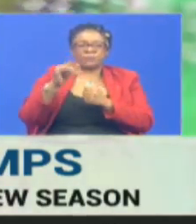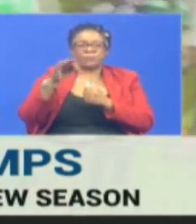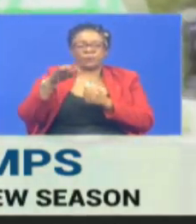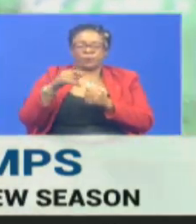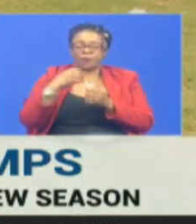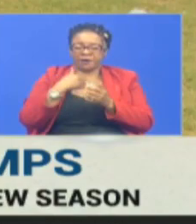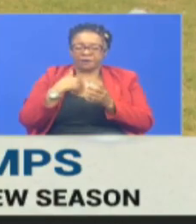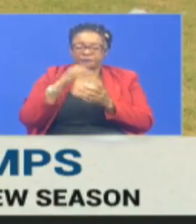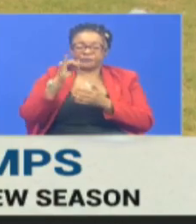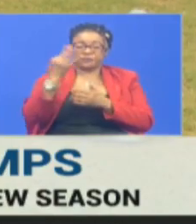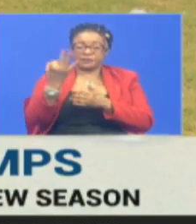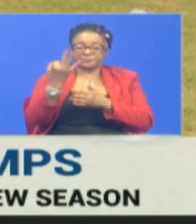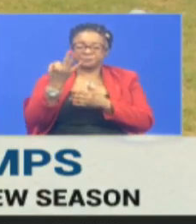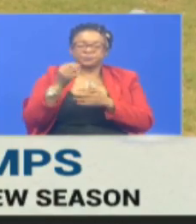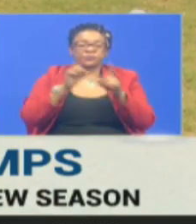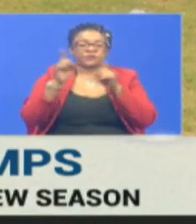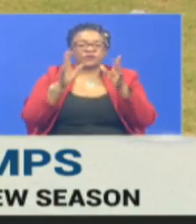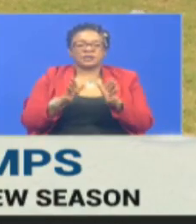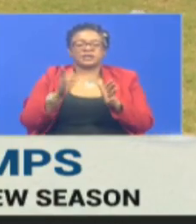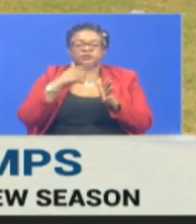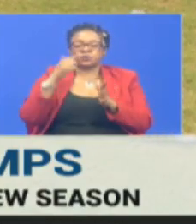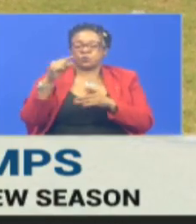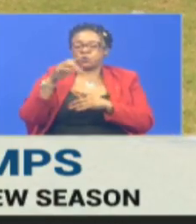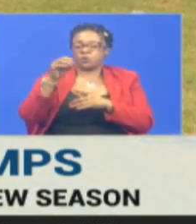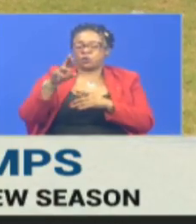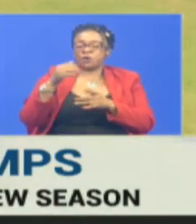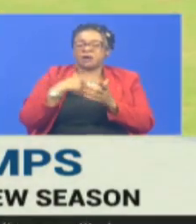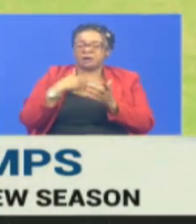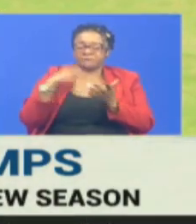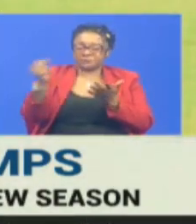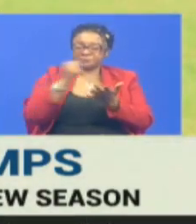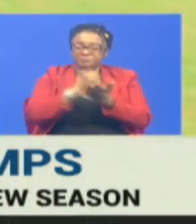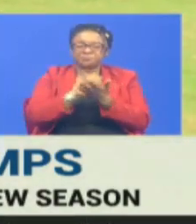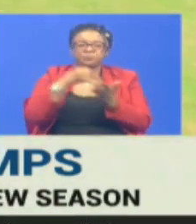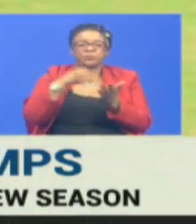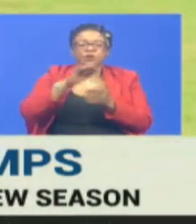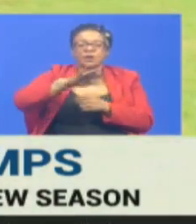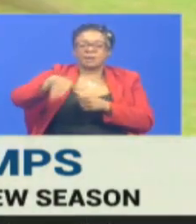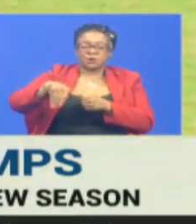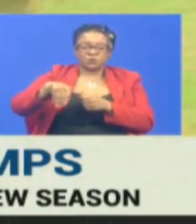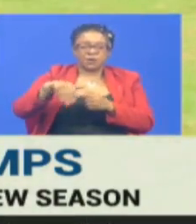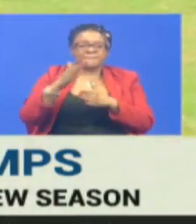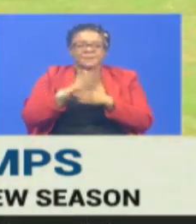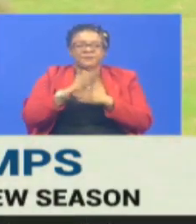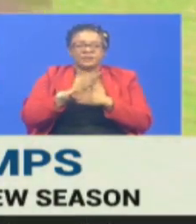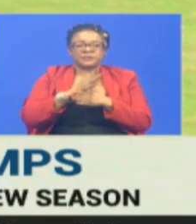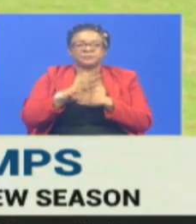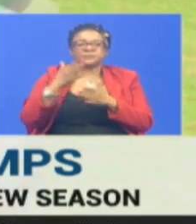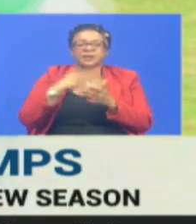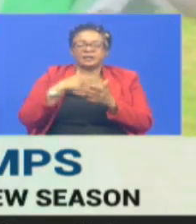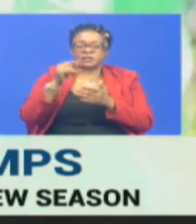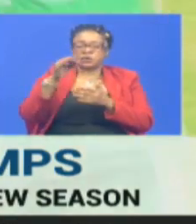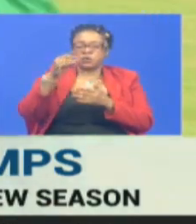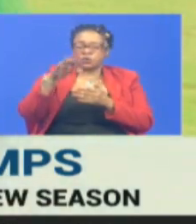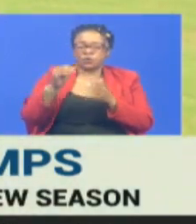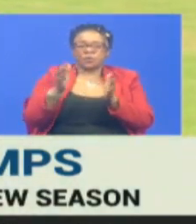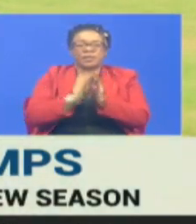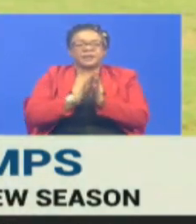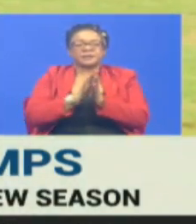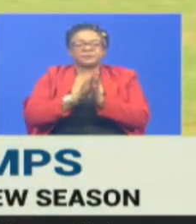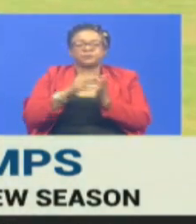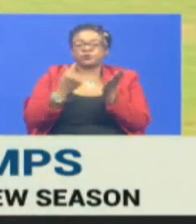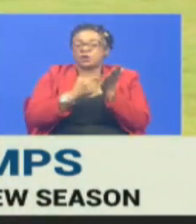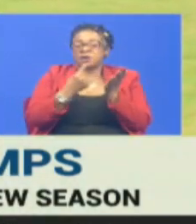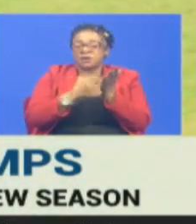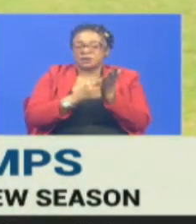the number of foreign players Kogalo has signed. Others include Cameroonian midfielder Bertrand Komfu and Ugandan